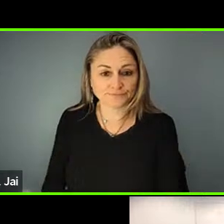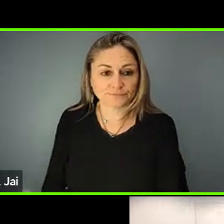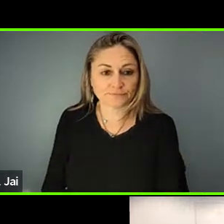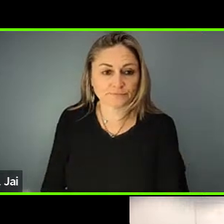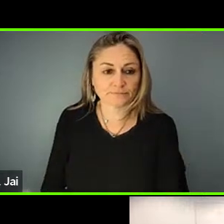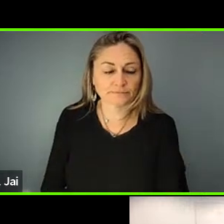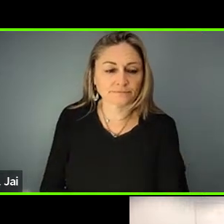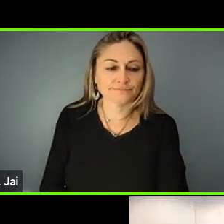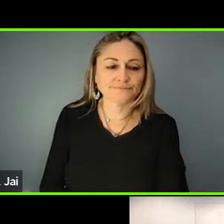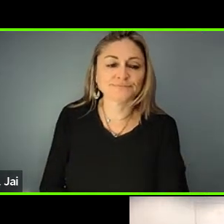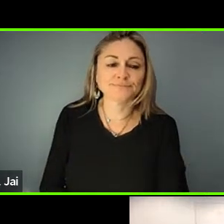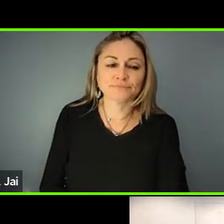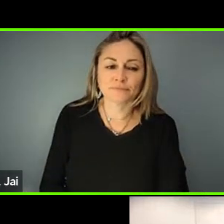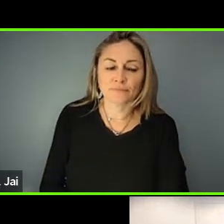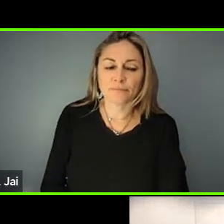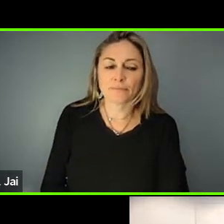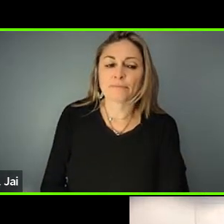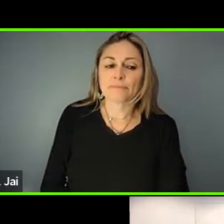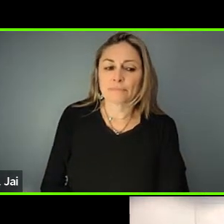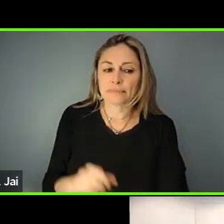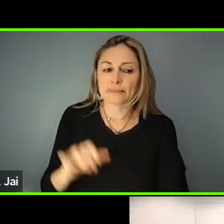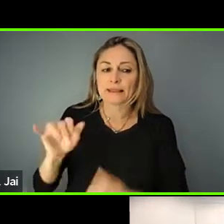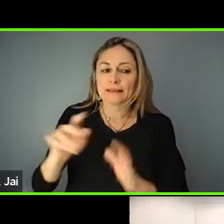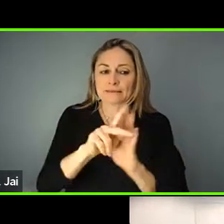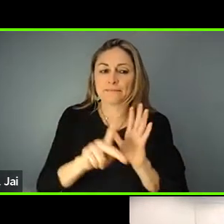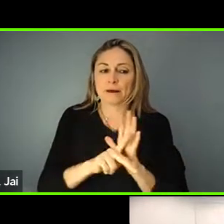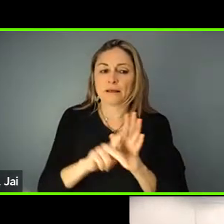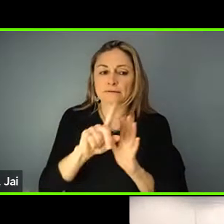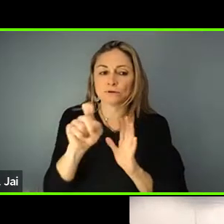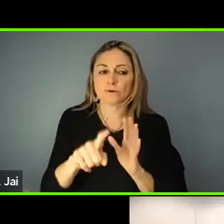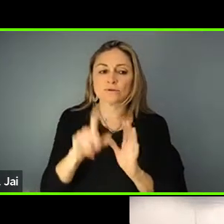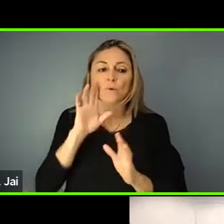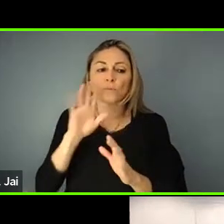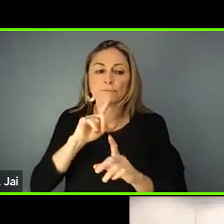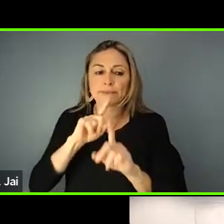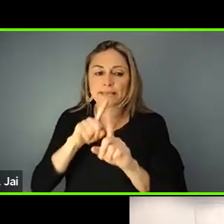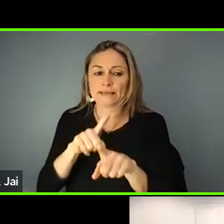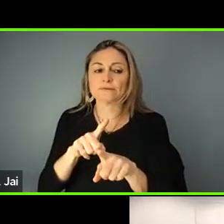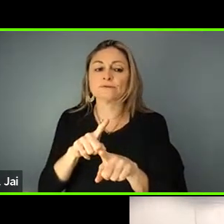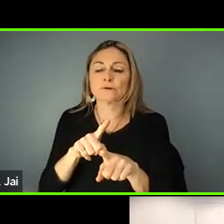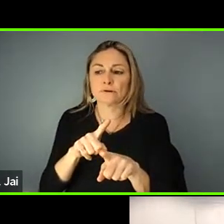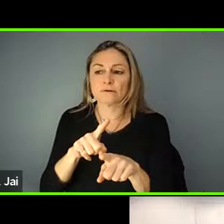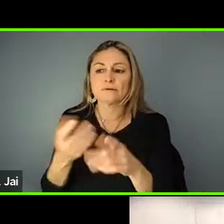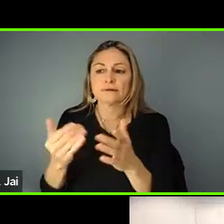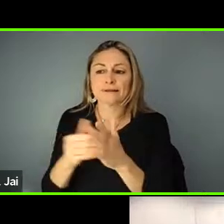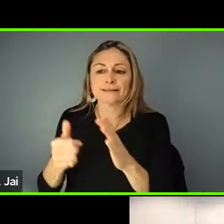And that is a policy question that will be answered by, once again, the